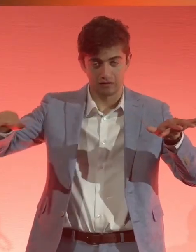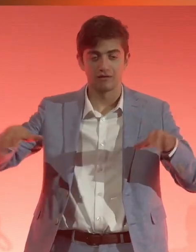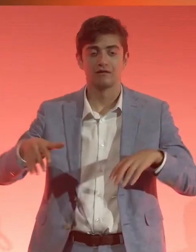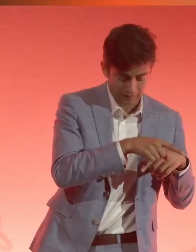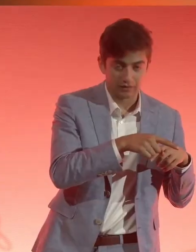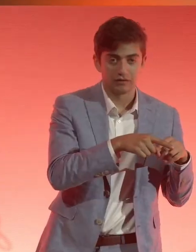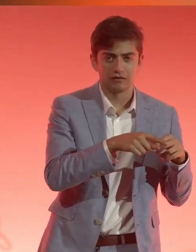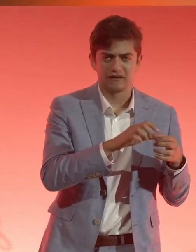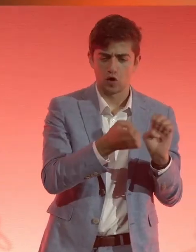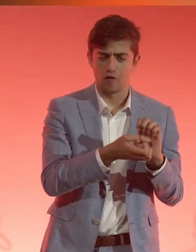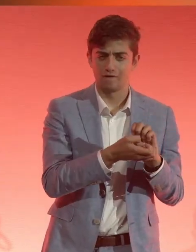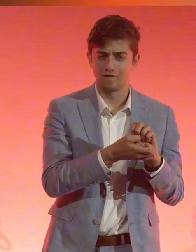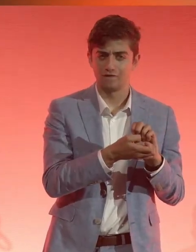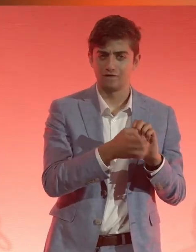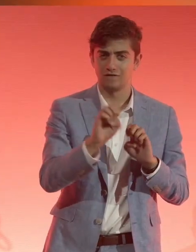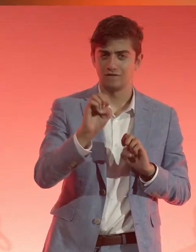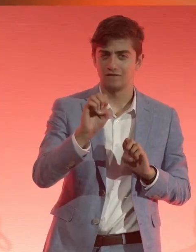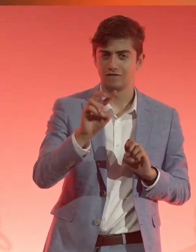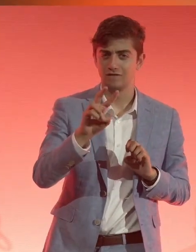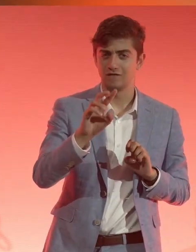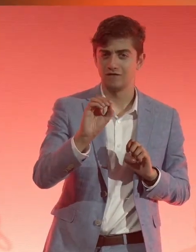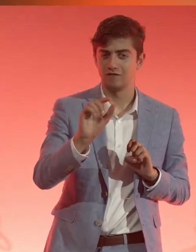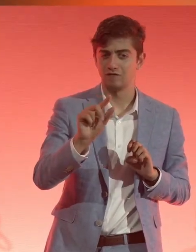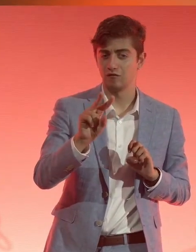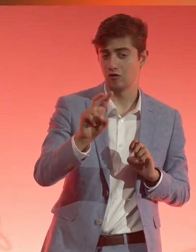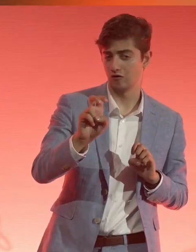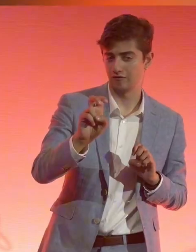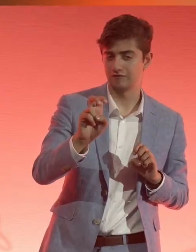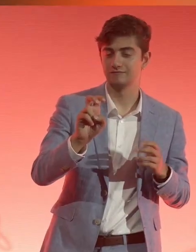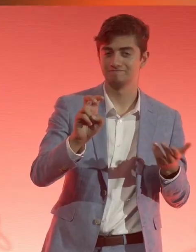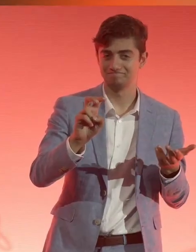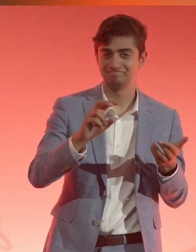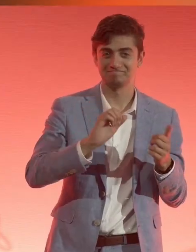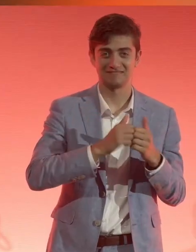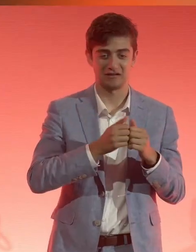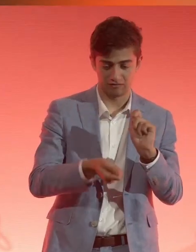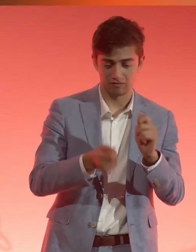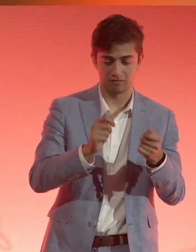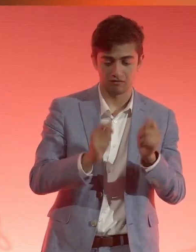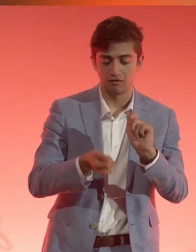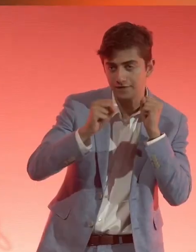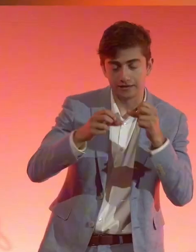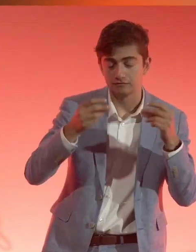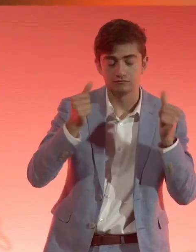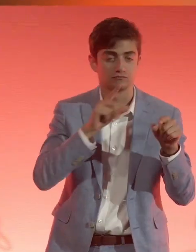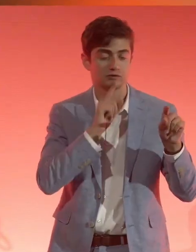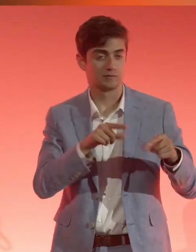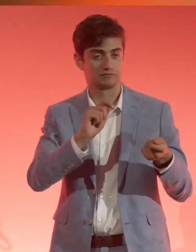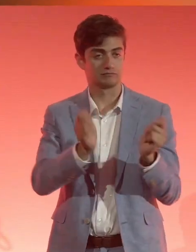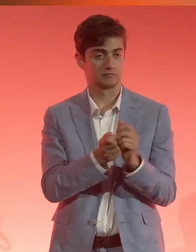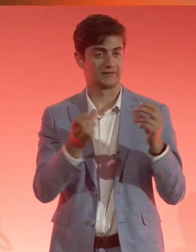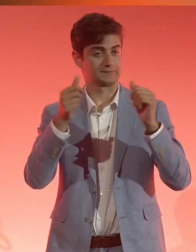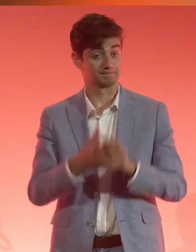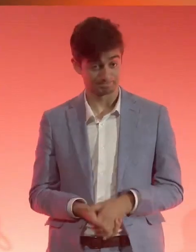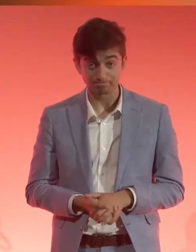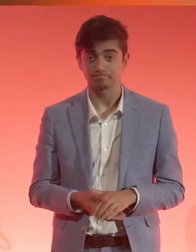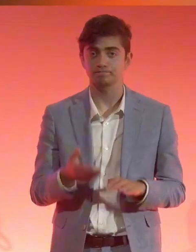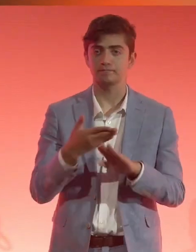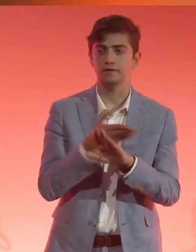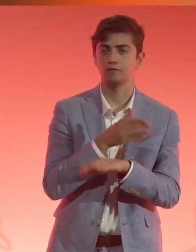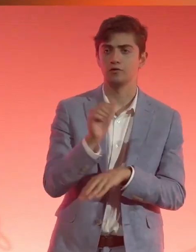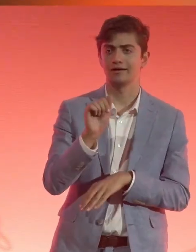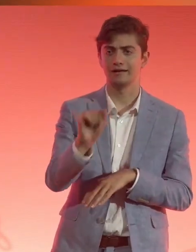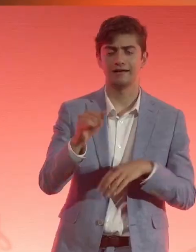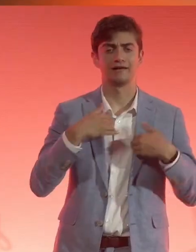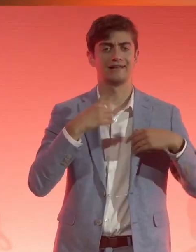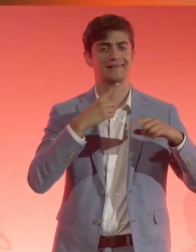is evolve. And this is about how you iterate, learn fast, and act faster. You know, before AI, all these